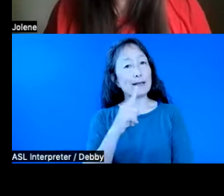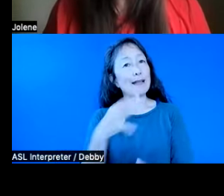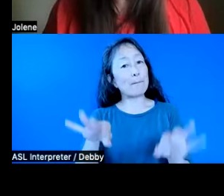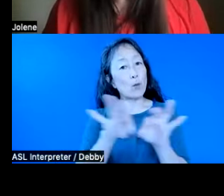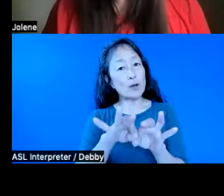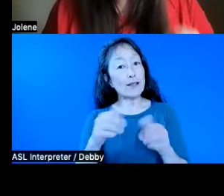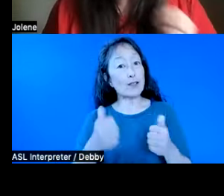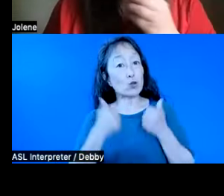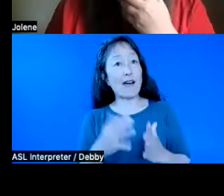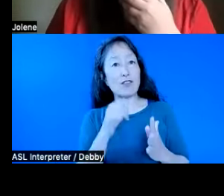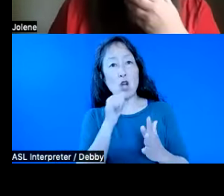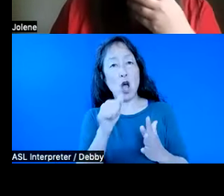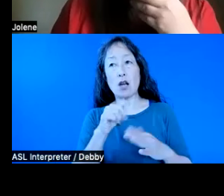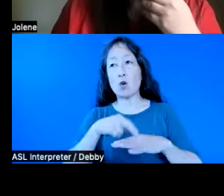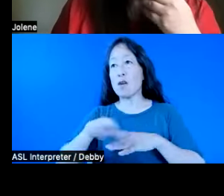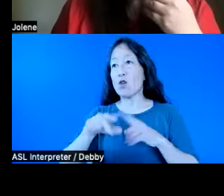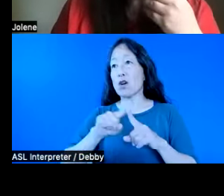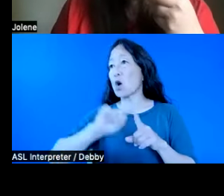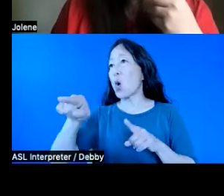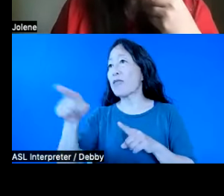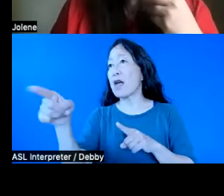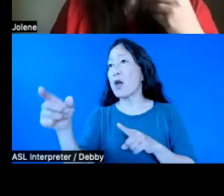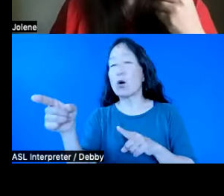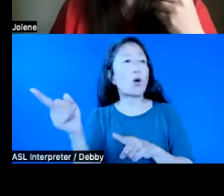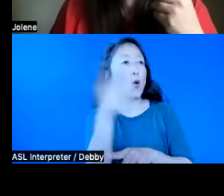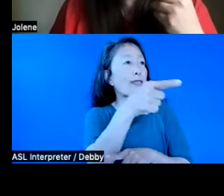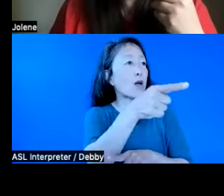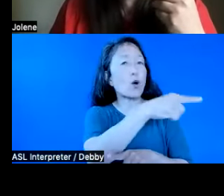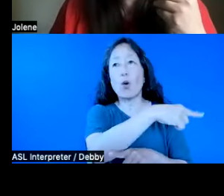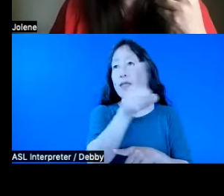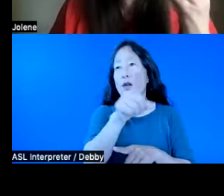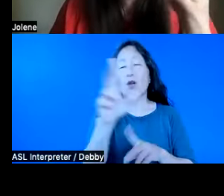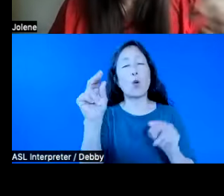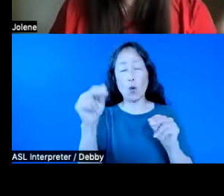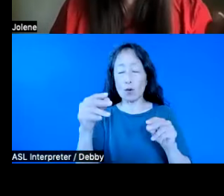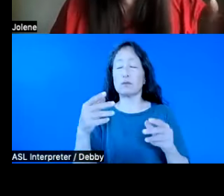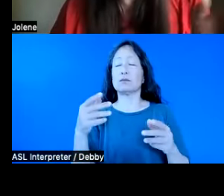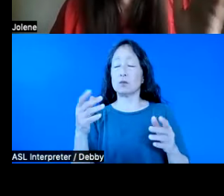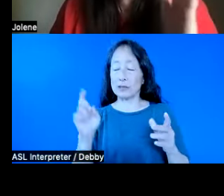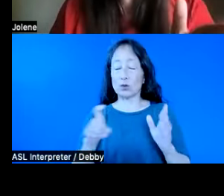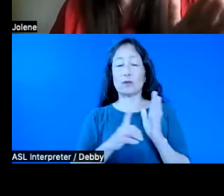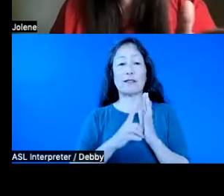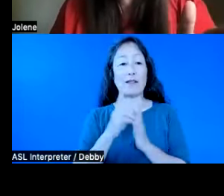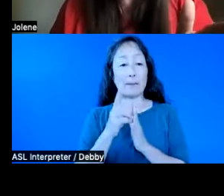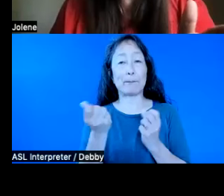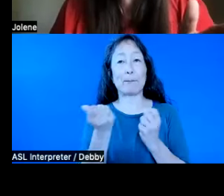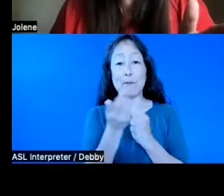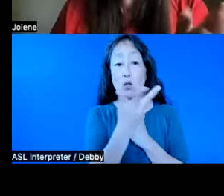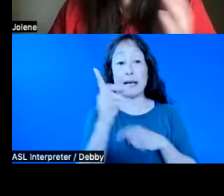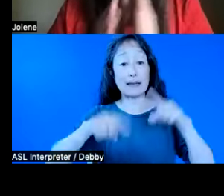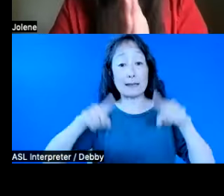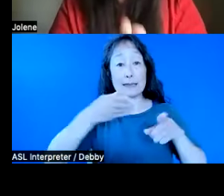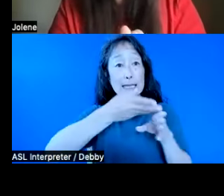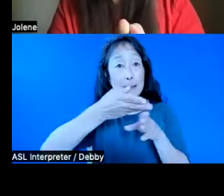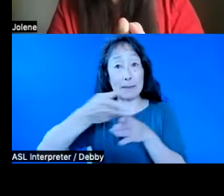to streamline that system. Develop multidisciplinary protocols. And when I say that, I mean, yes, each discipline